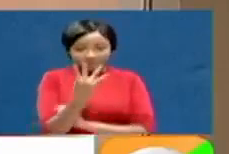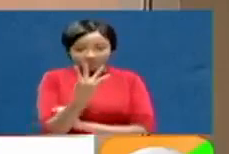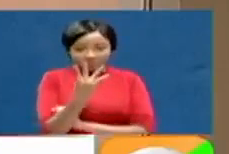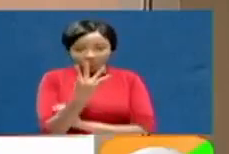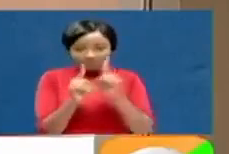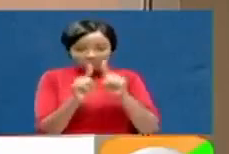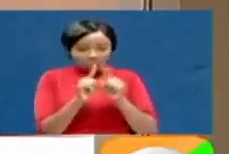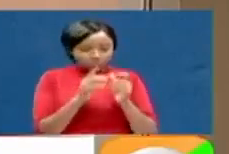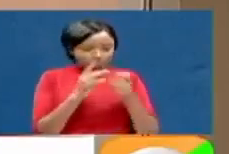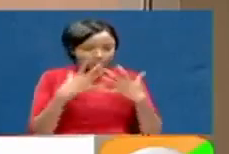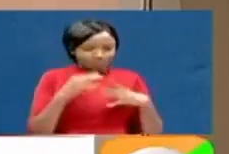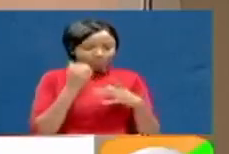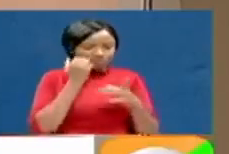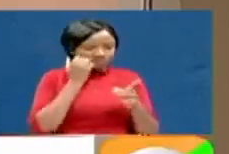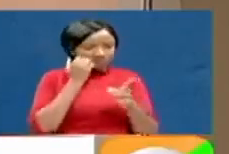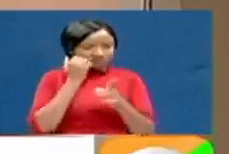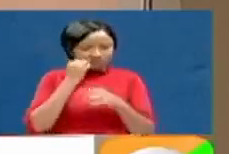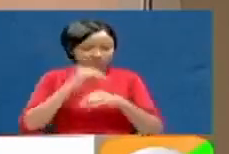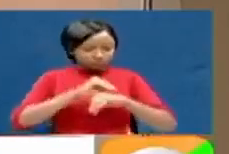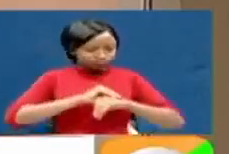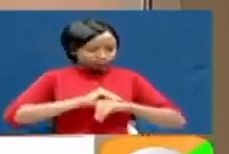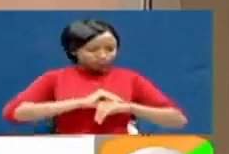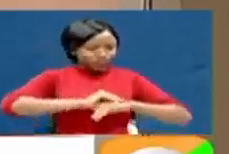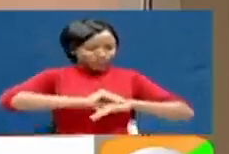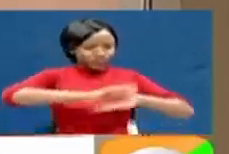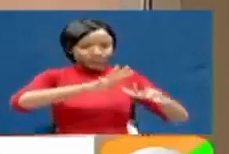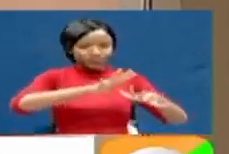number of infections in the country shot up to